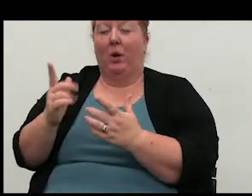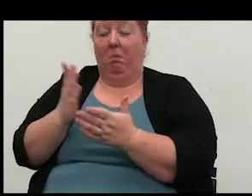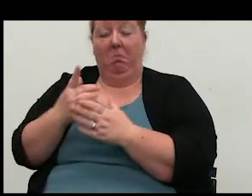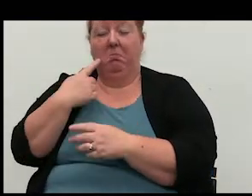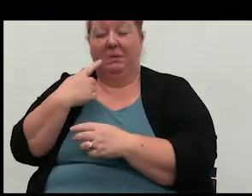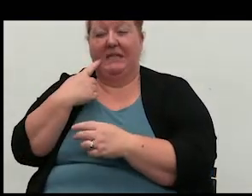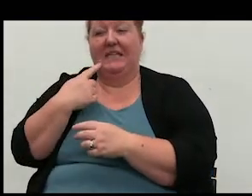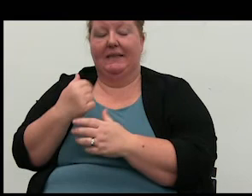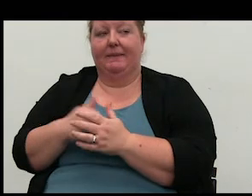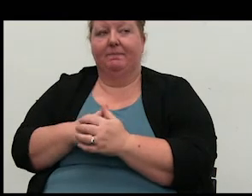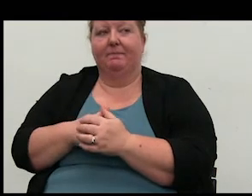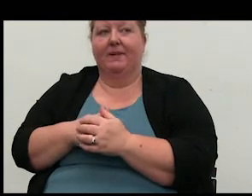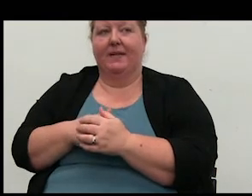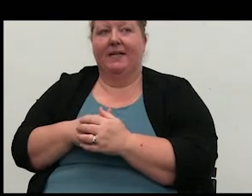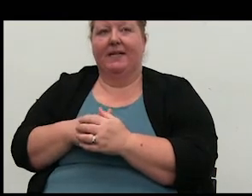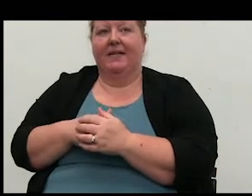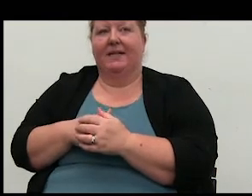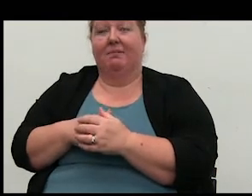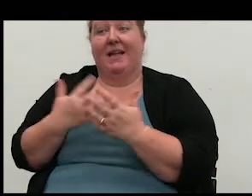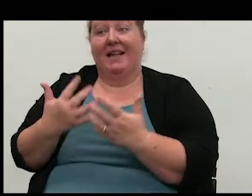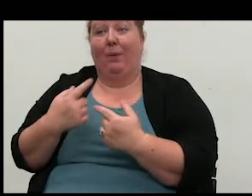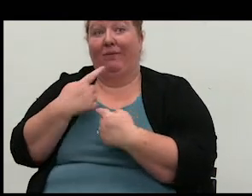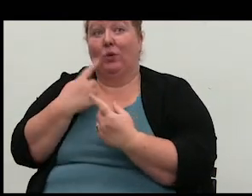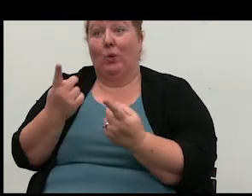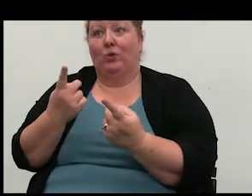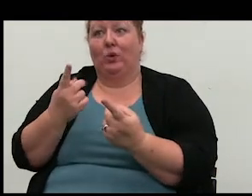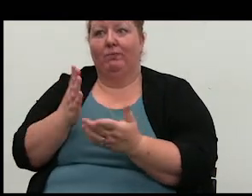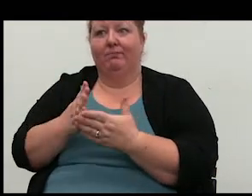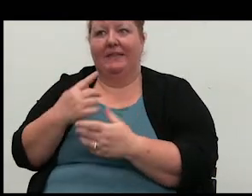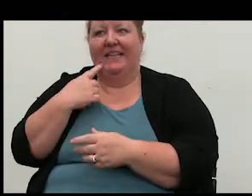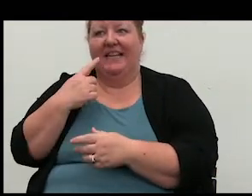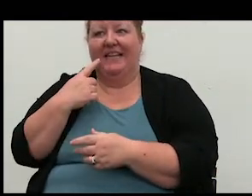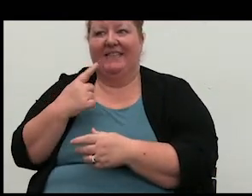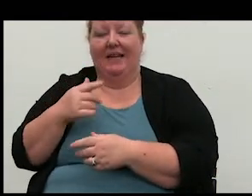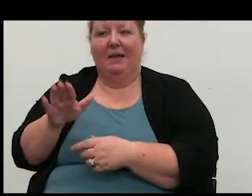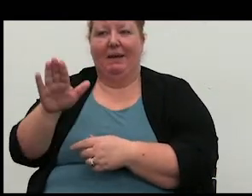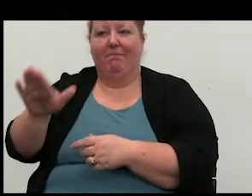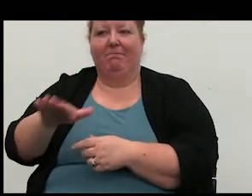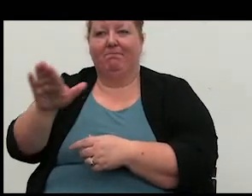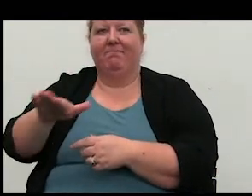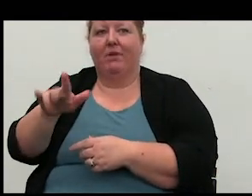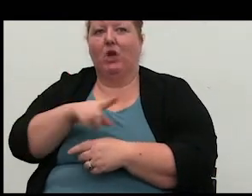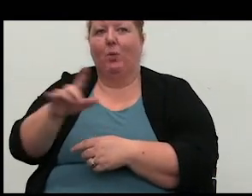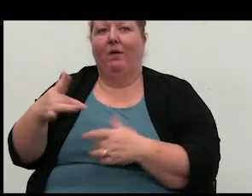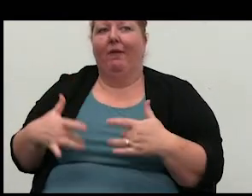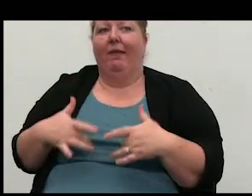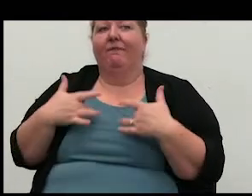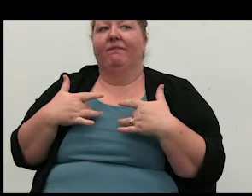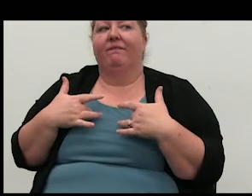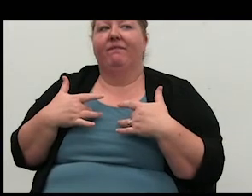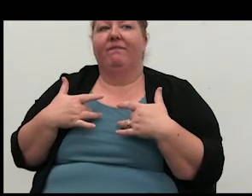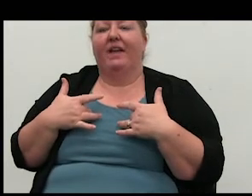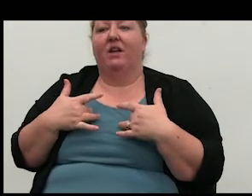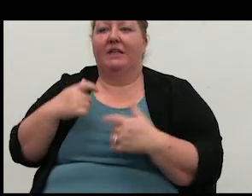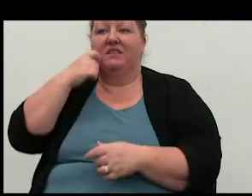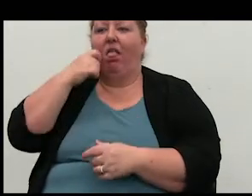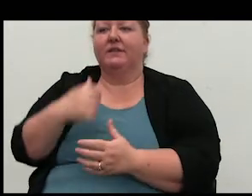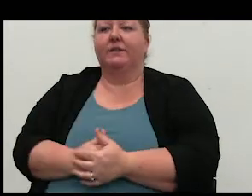easy that even now I've told you it's demeaningly easy, you're still going to feel